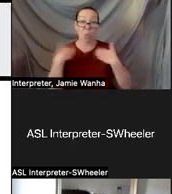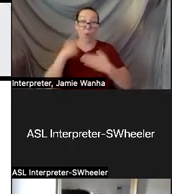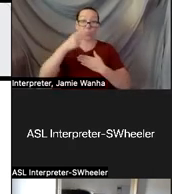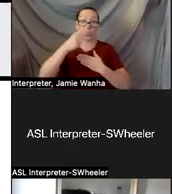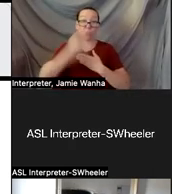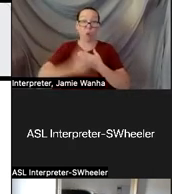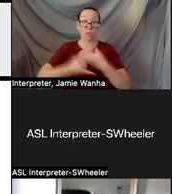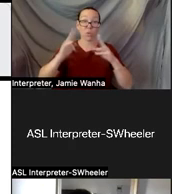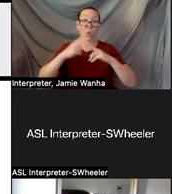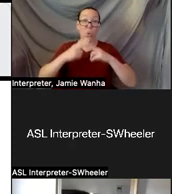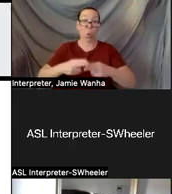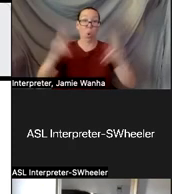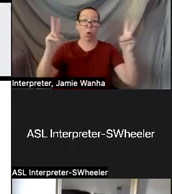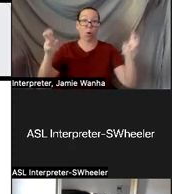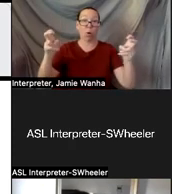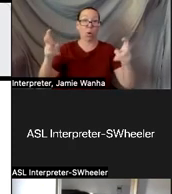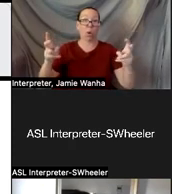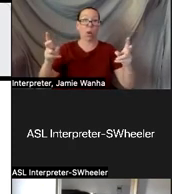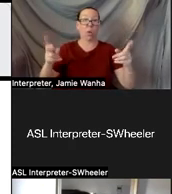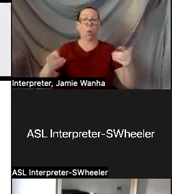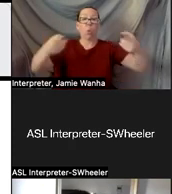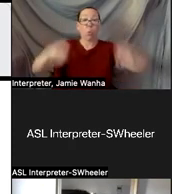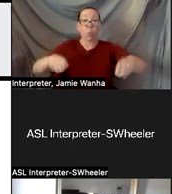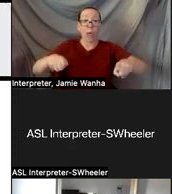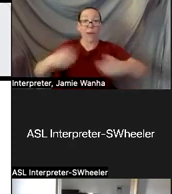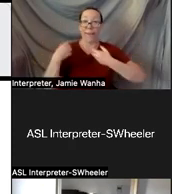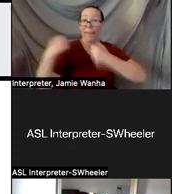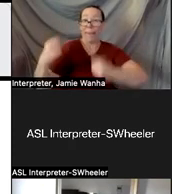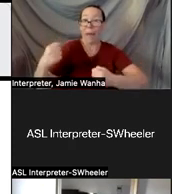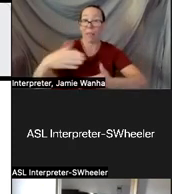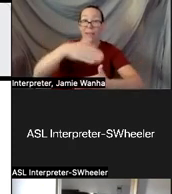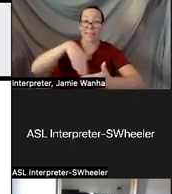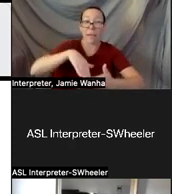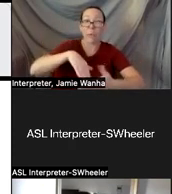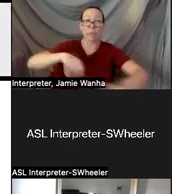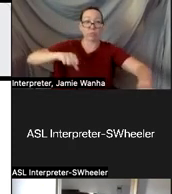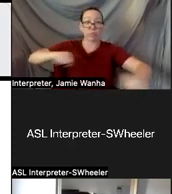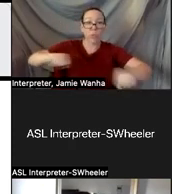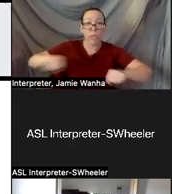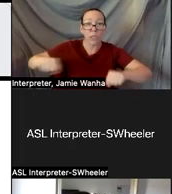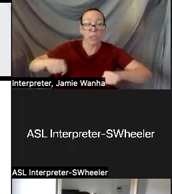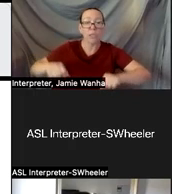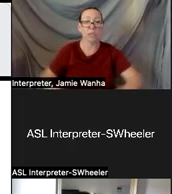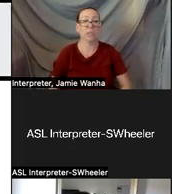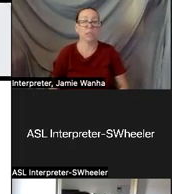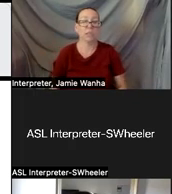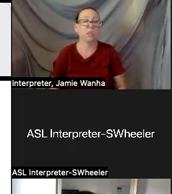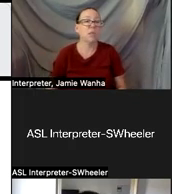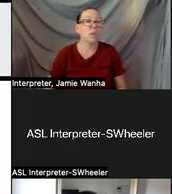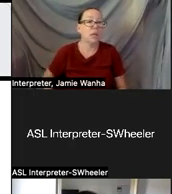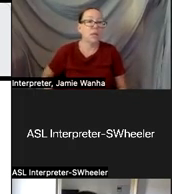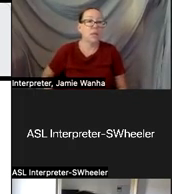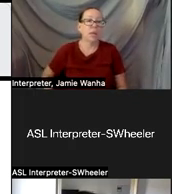And we went through the facilities and assessed risk. And fortunately, I was